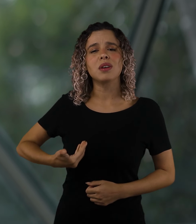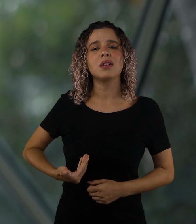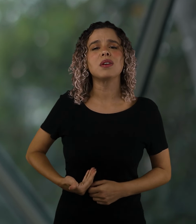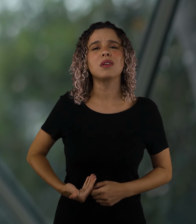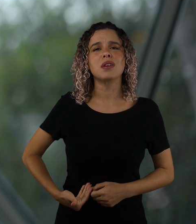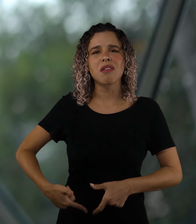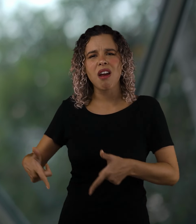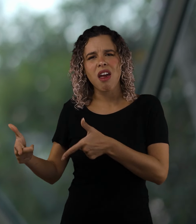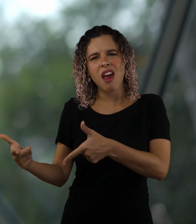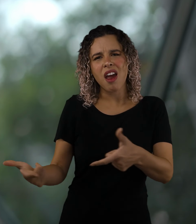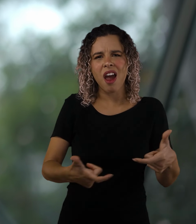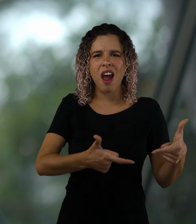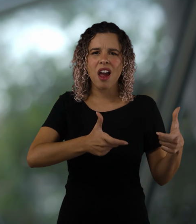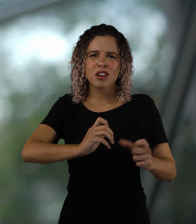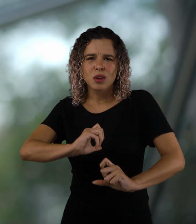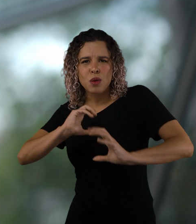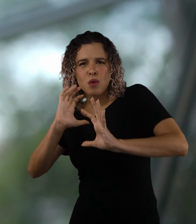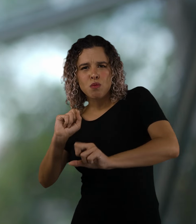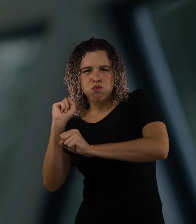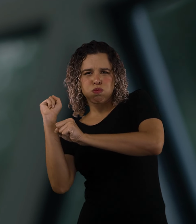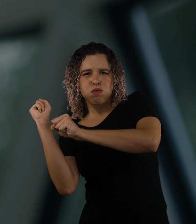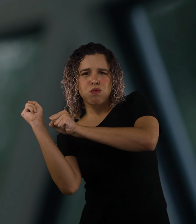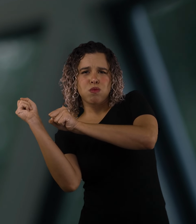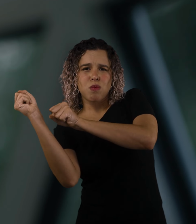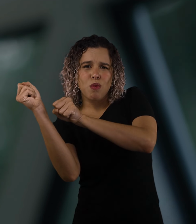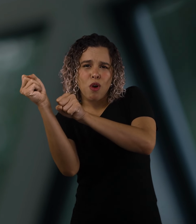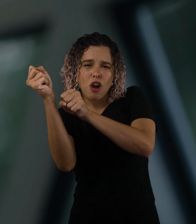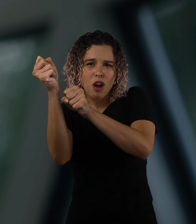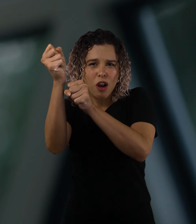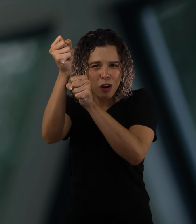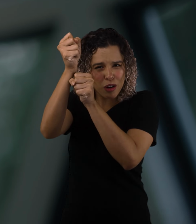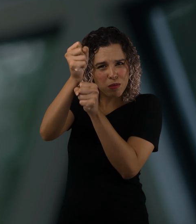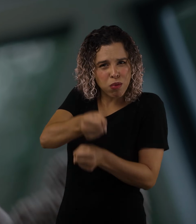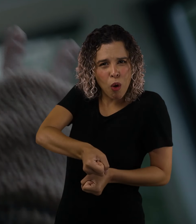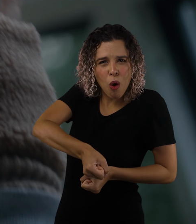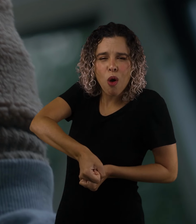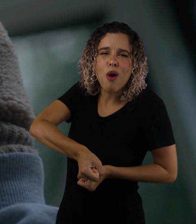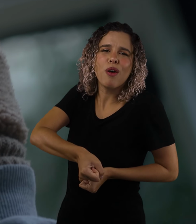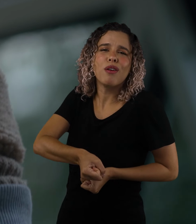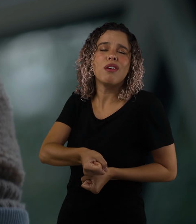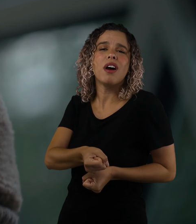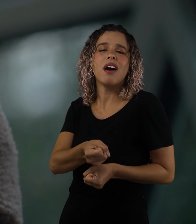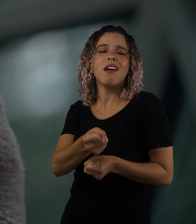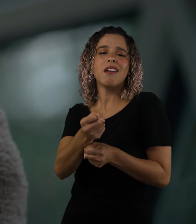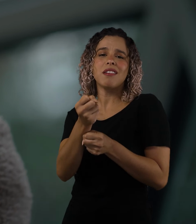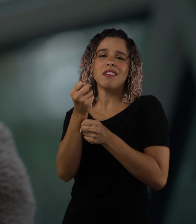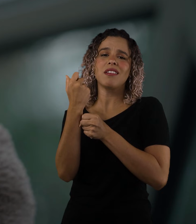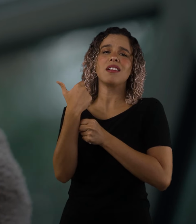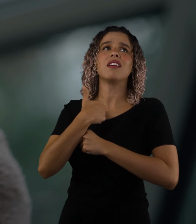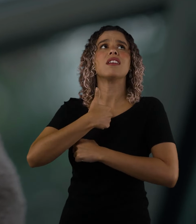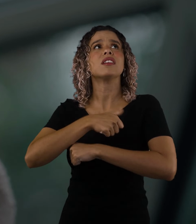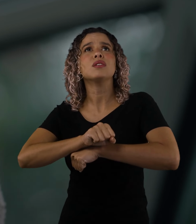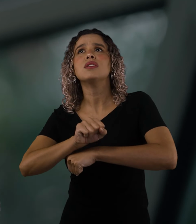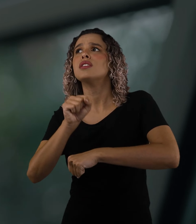the hammer of war. Agora eu tô dentro de uma geodésica, tipo um templo envidraçado. I've